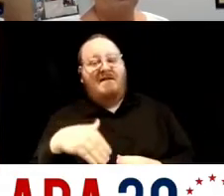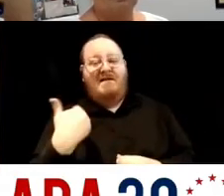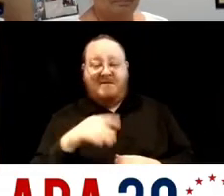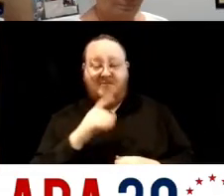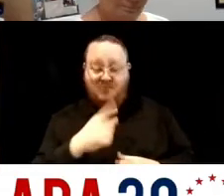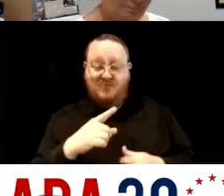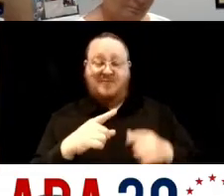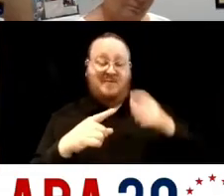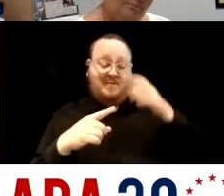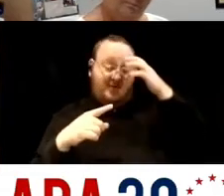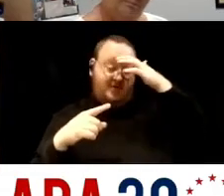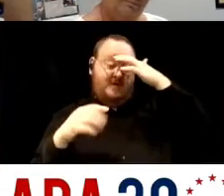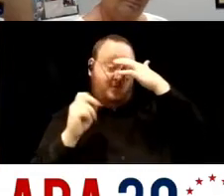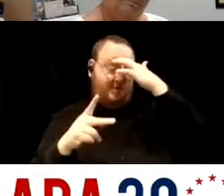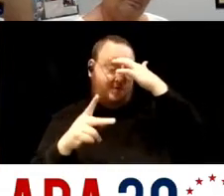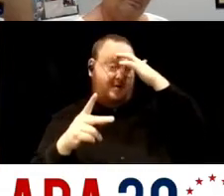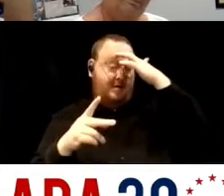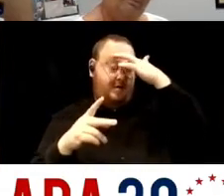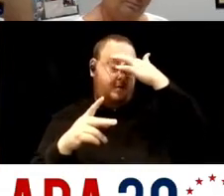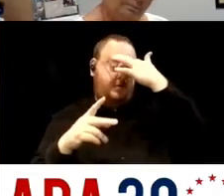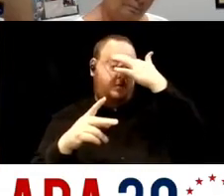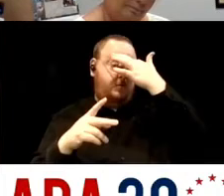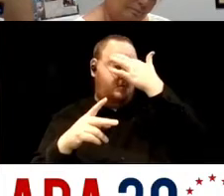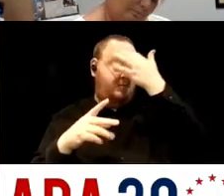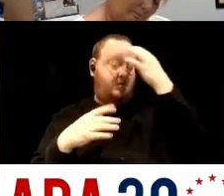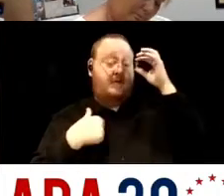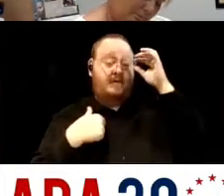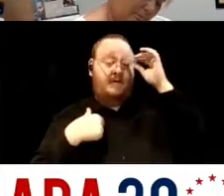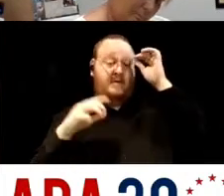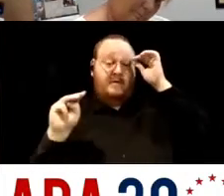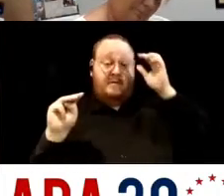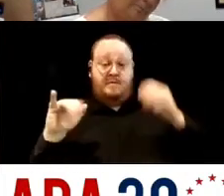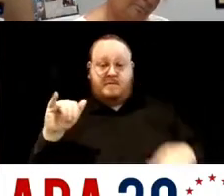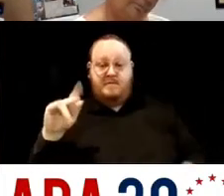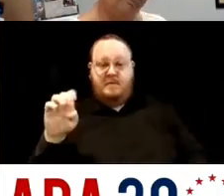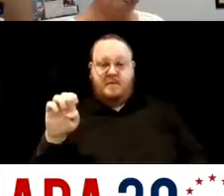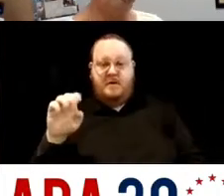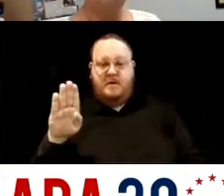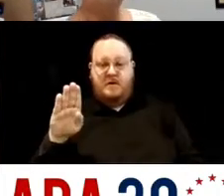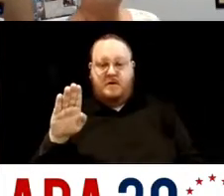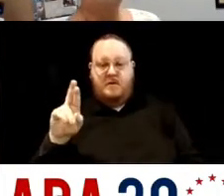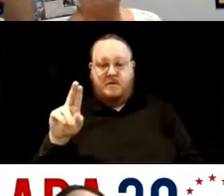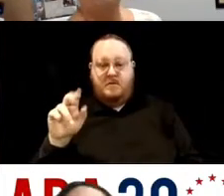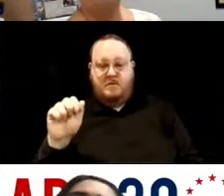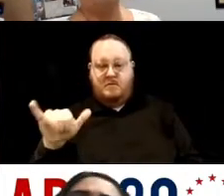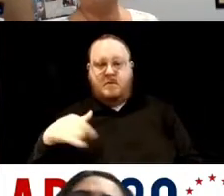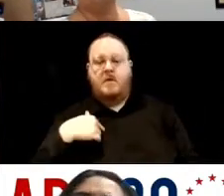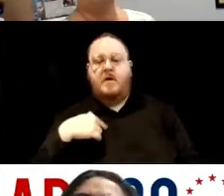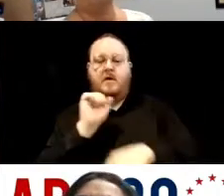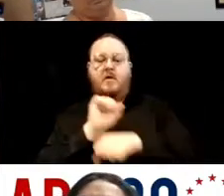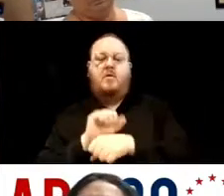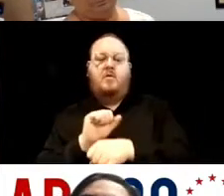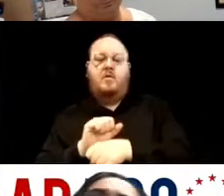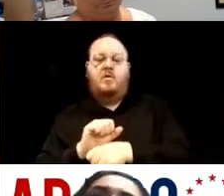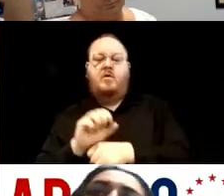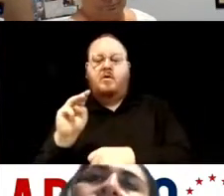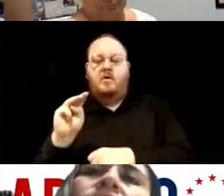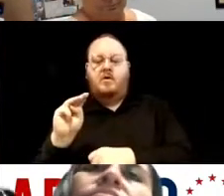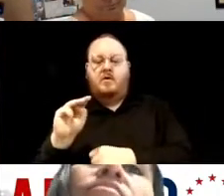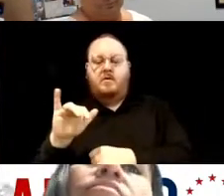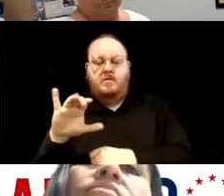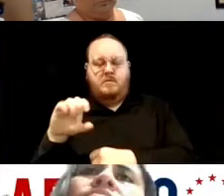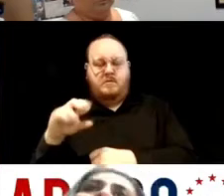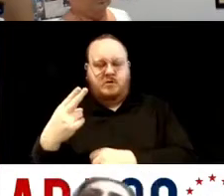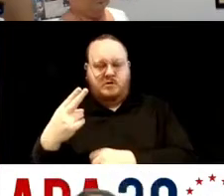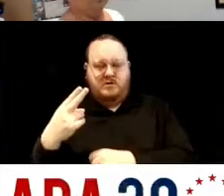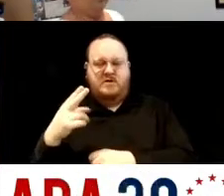yeah, thank you, Susan. So my name is Mike Bray. I work for the Michigan Developmental Disabilities Institute, or MyDDI. We